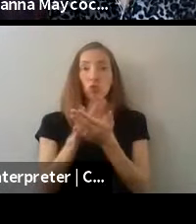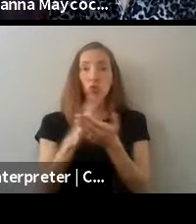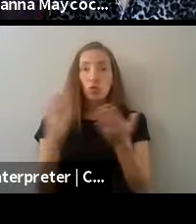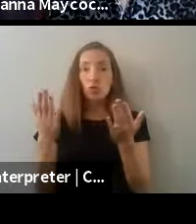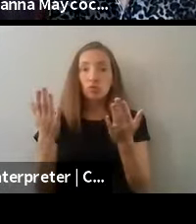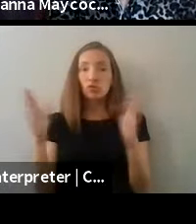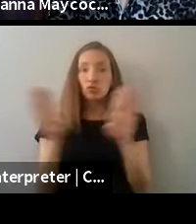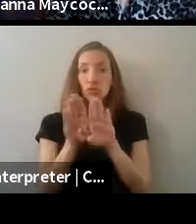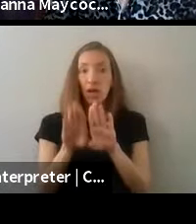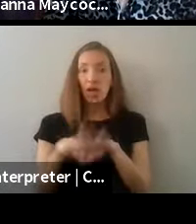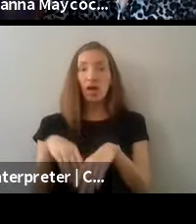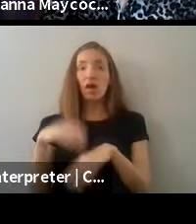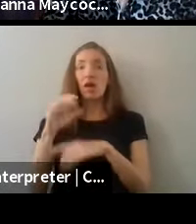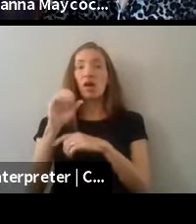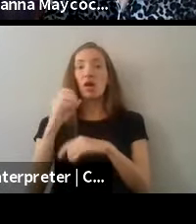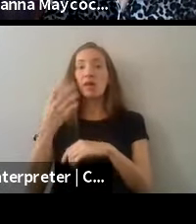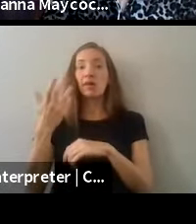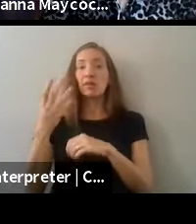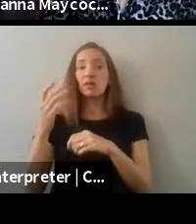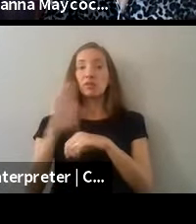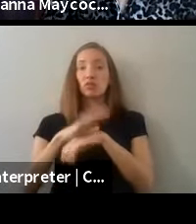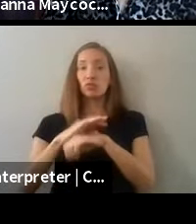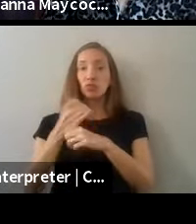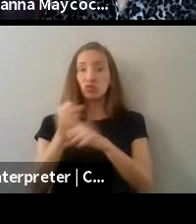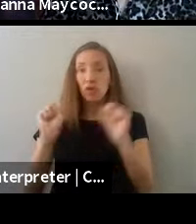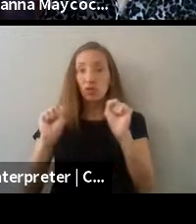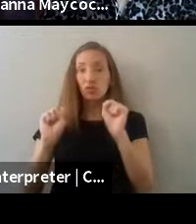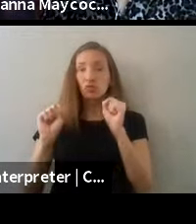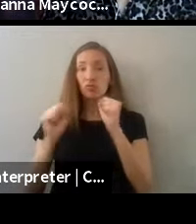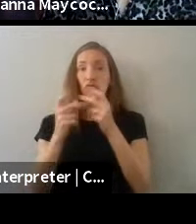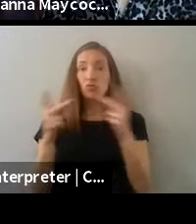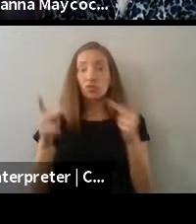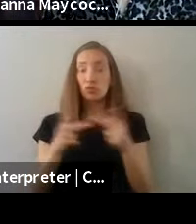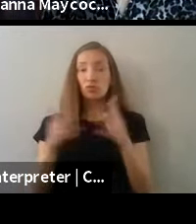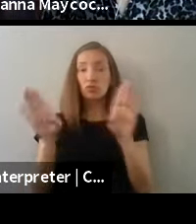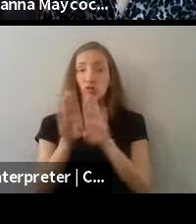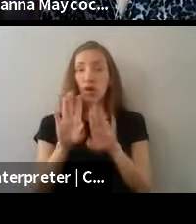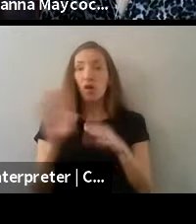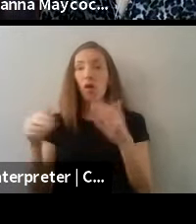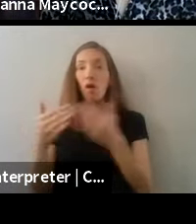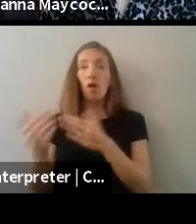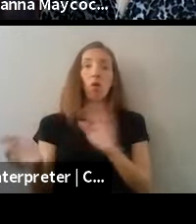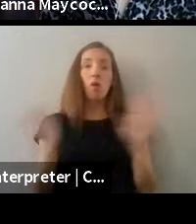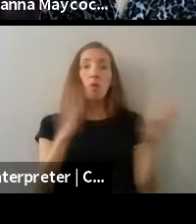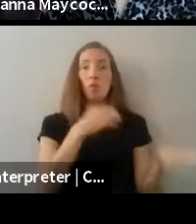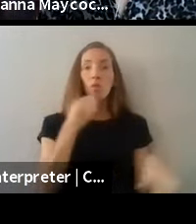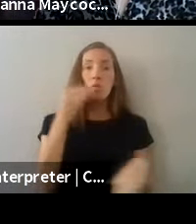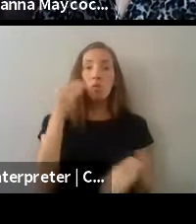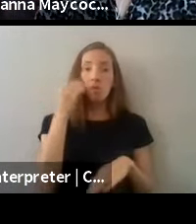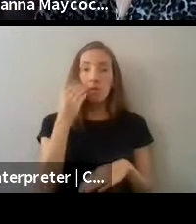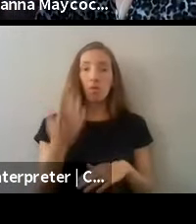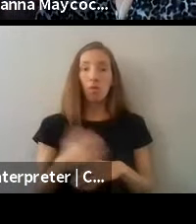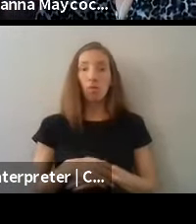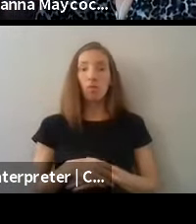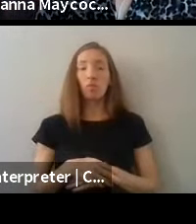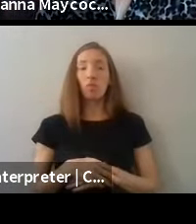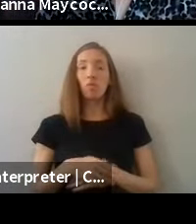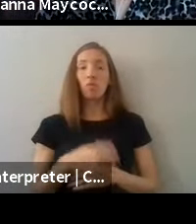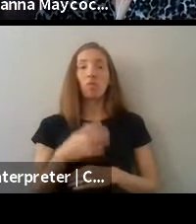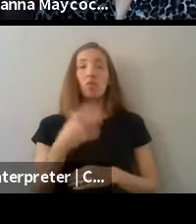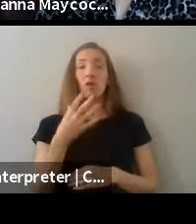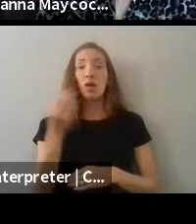exposed again. Because of the ability for my cabinet secretary to sit within the COVID response task force of the